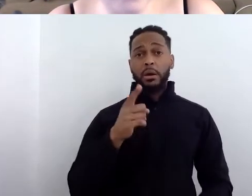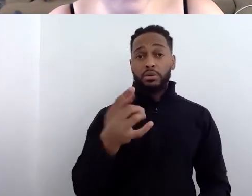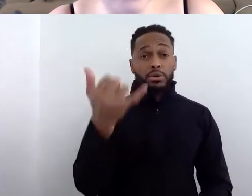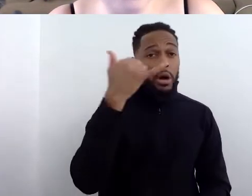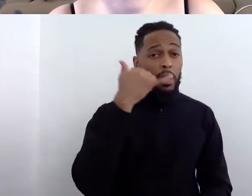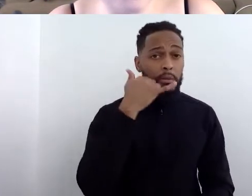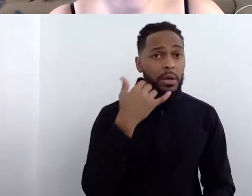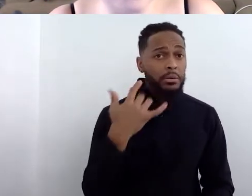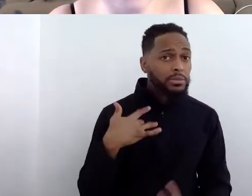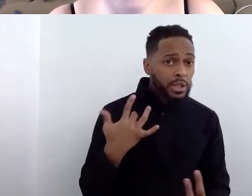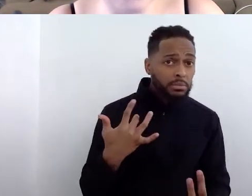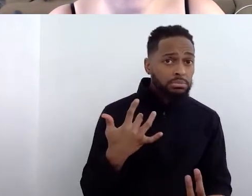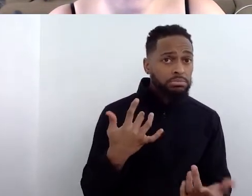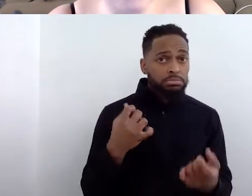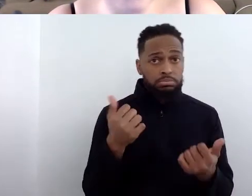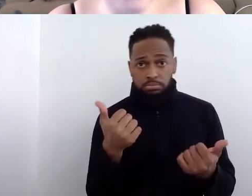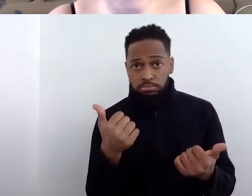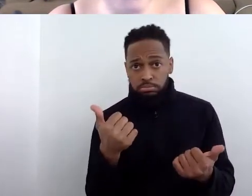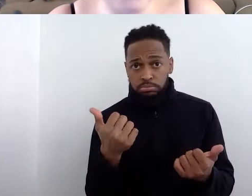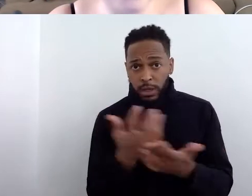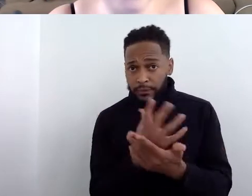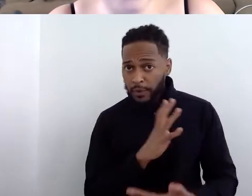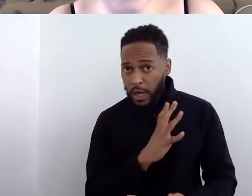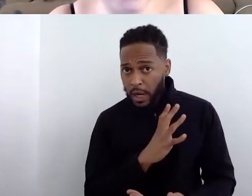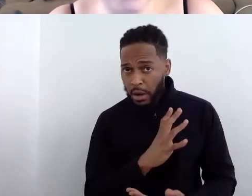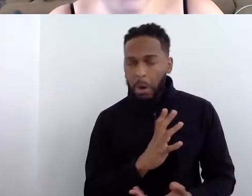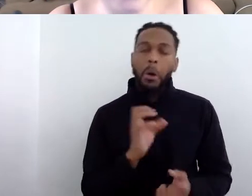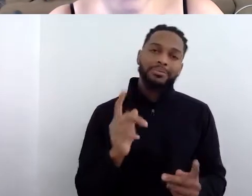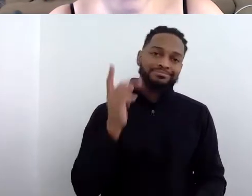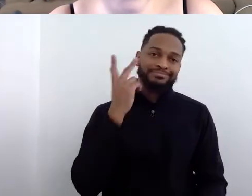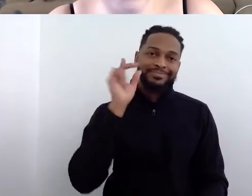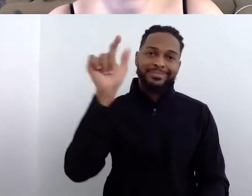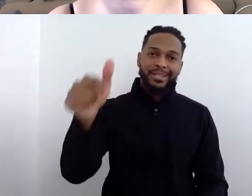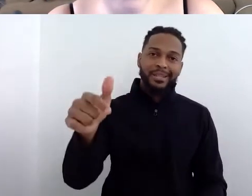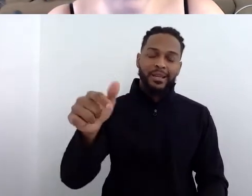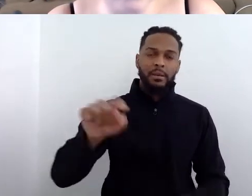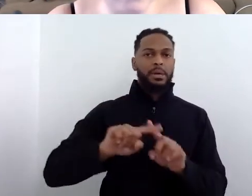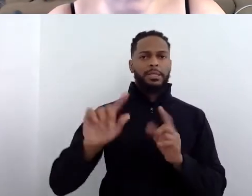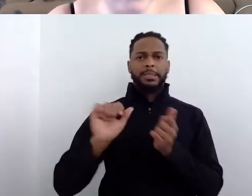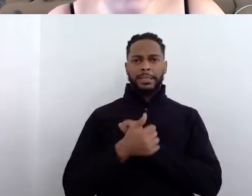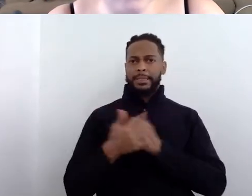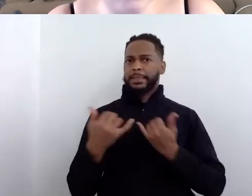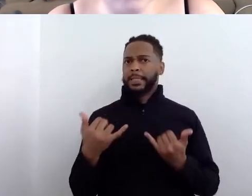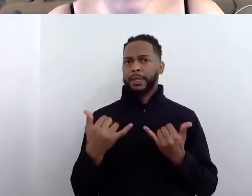later. And so I wish that, and so that's changed for me.